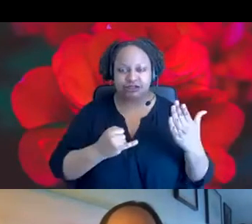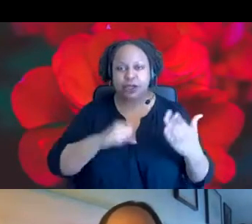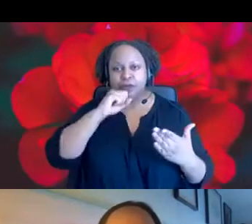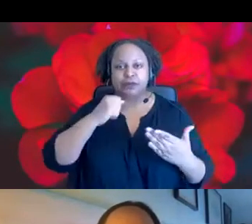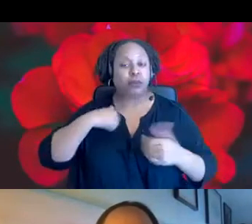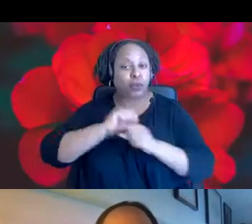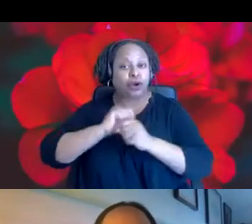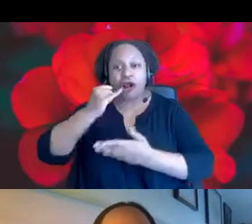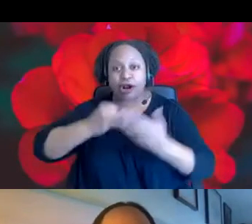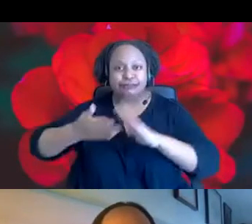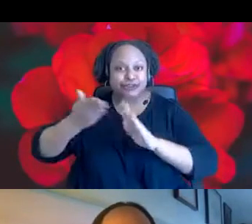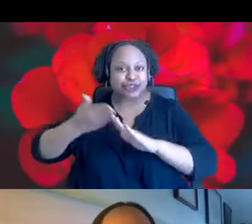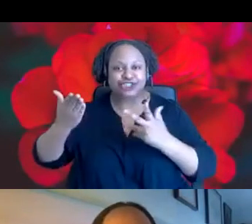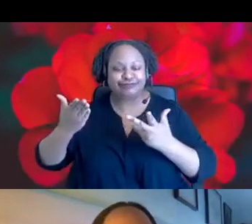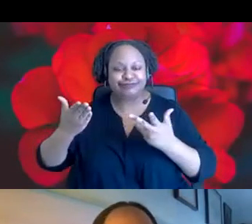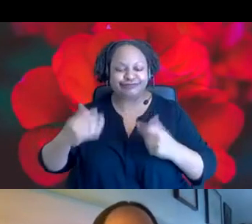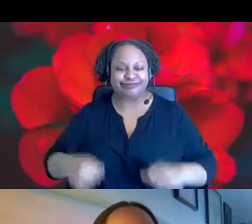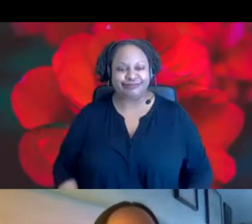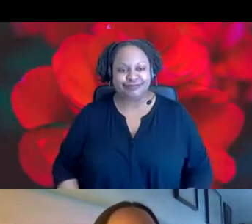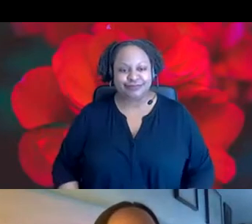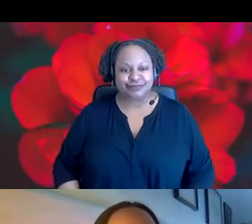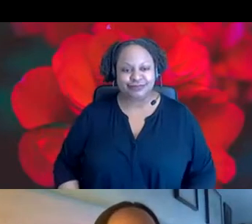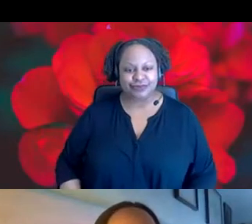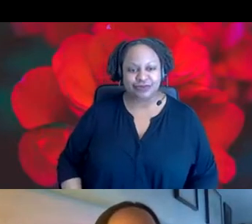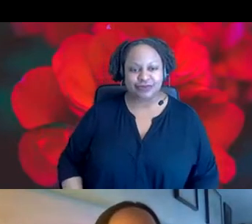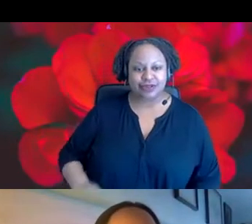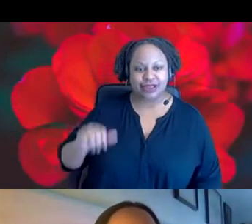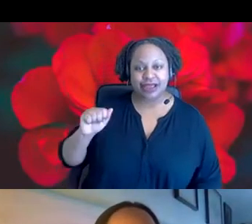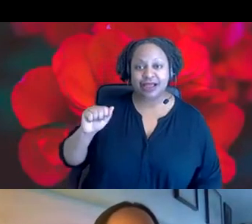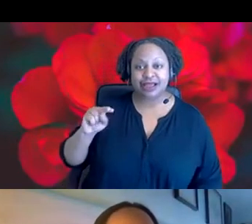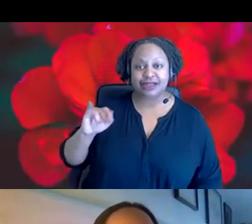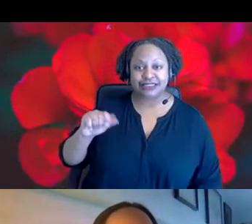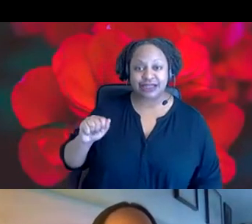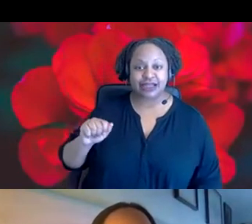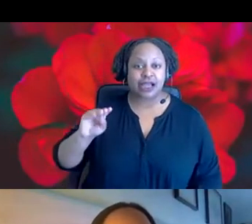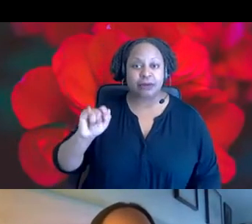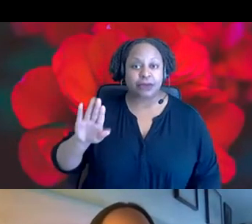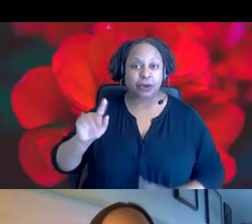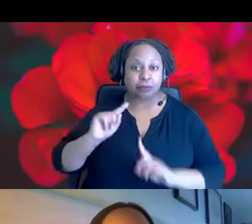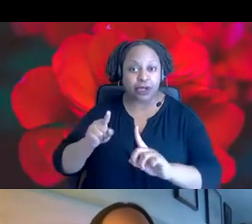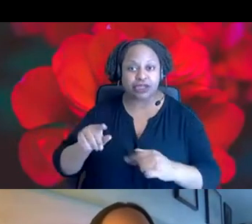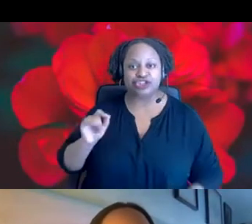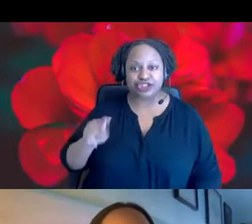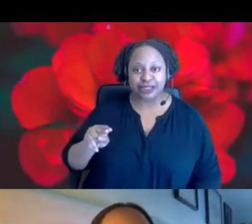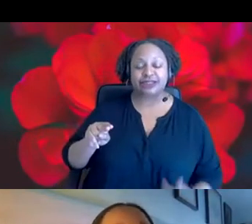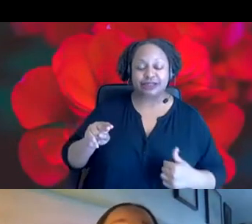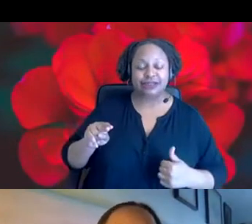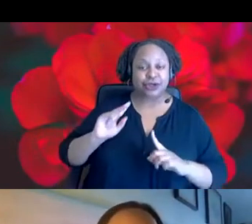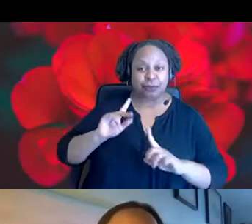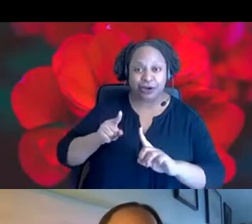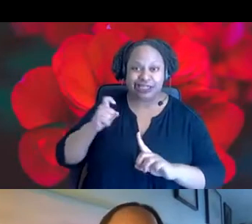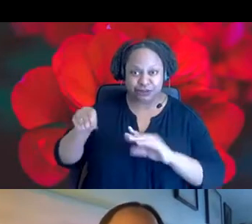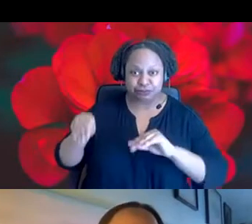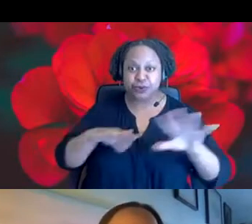administrator. Yeah, well, I mean, Marion, on your point, and Jacqueline as well, like, I just moved out of the city. Like,